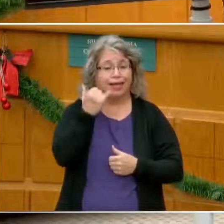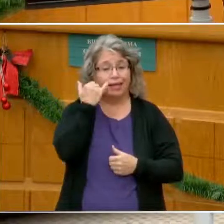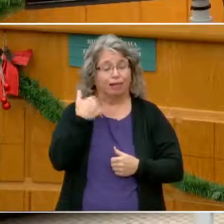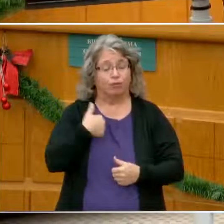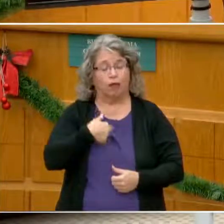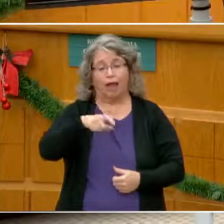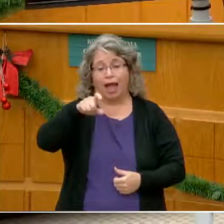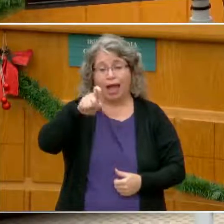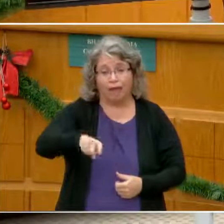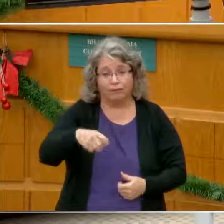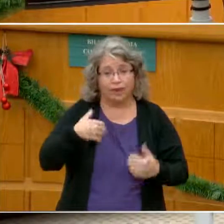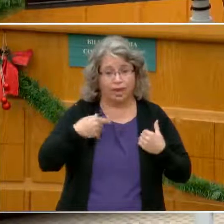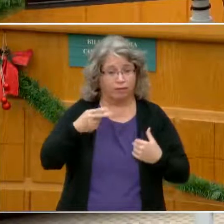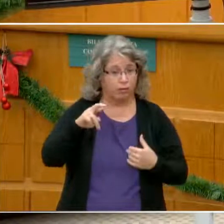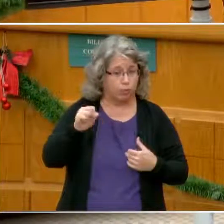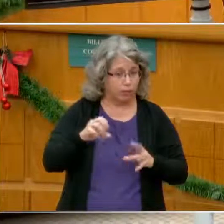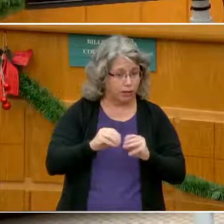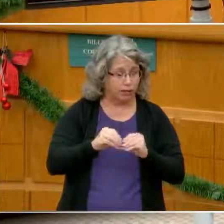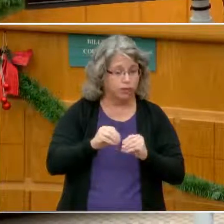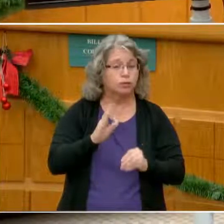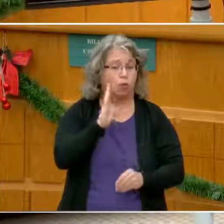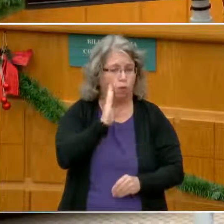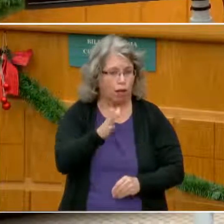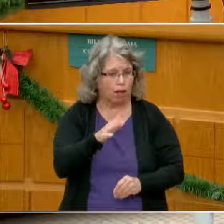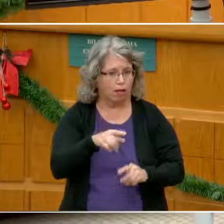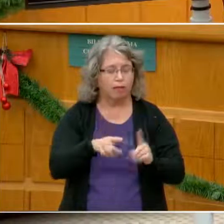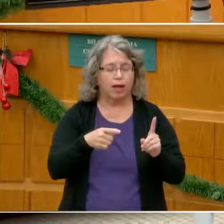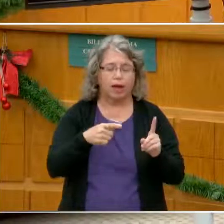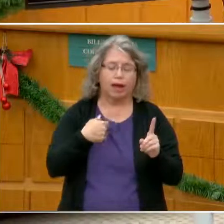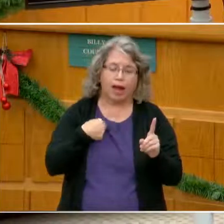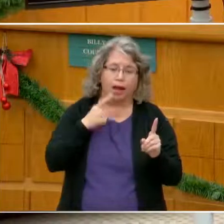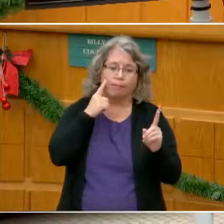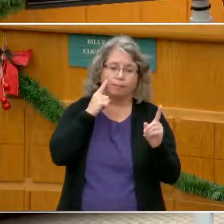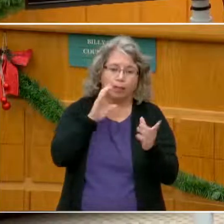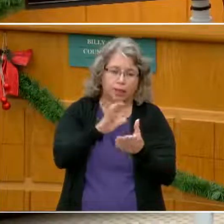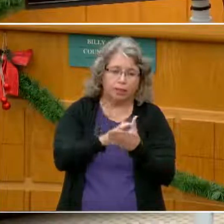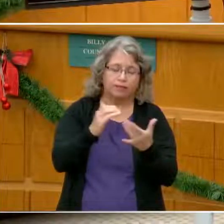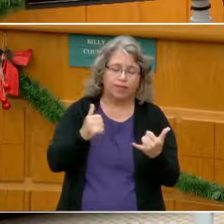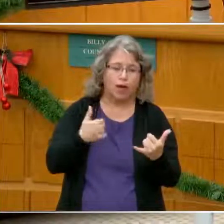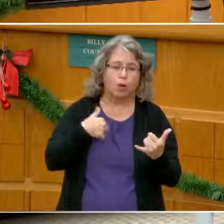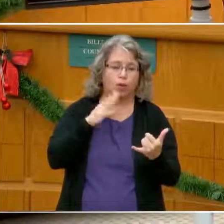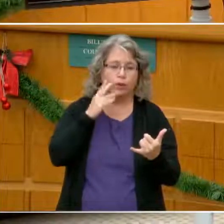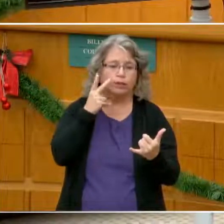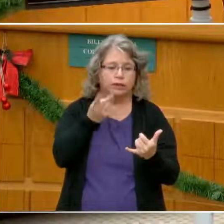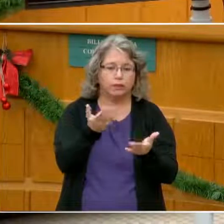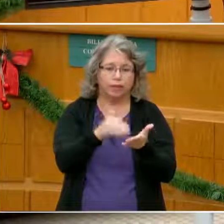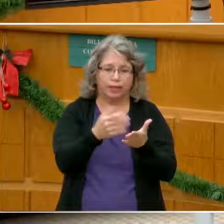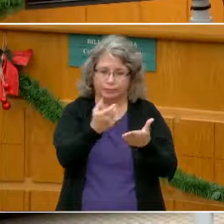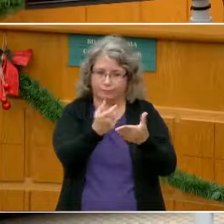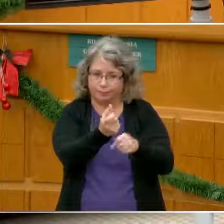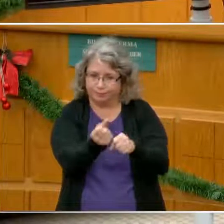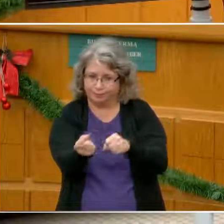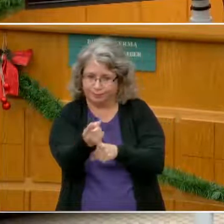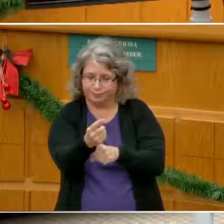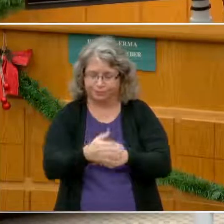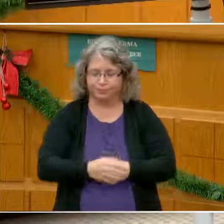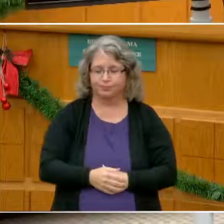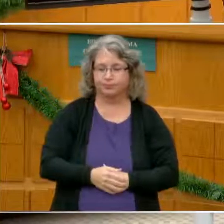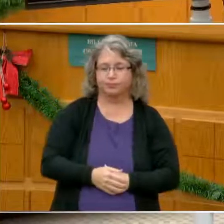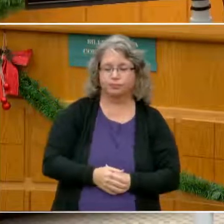we will, but I do believe that we will see you in our new year. Now, as you know, and was so perfectly